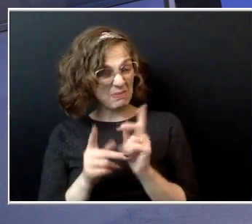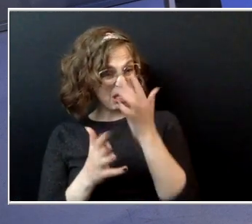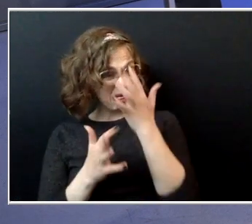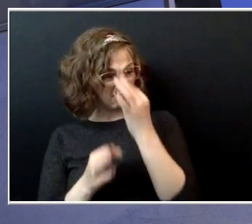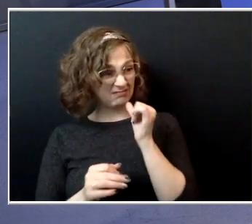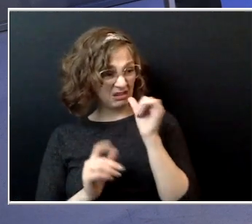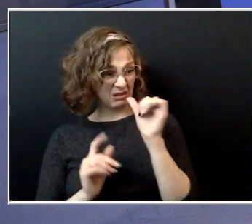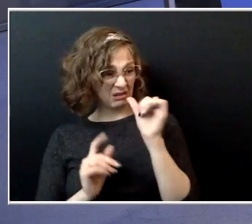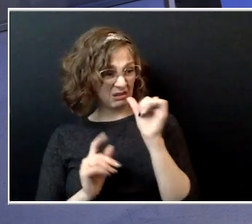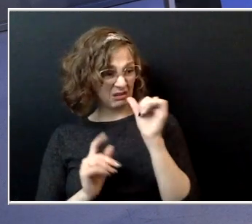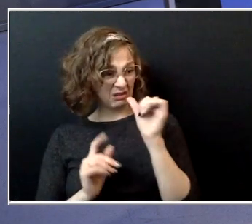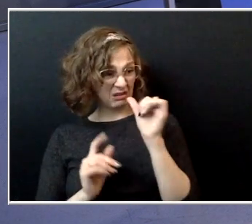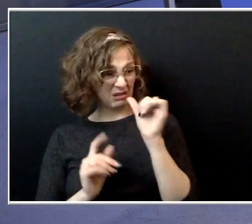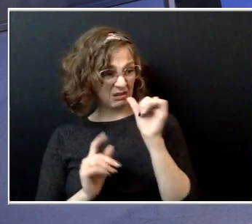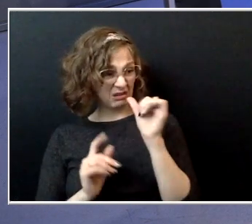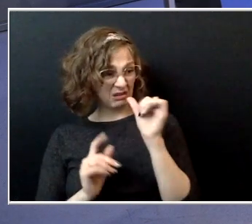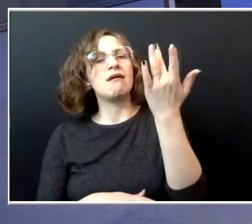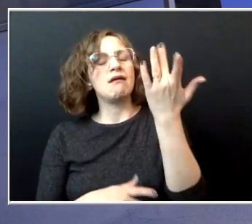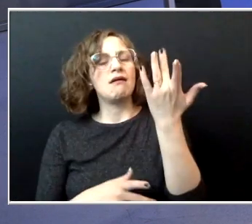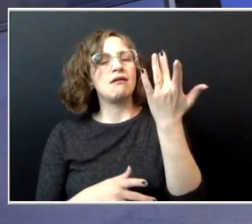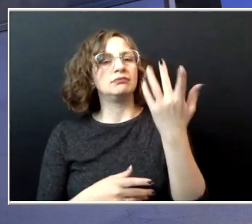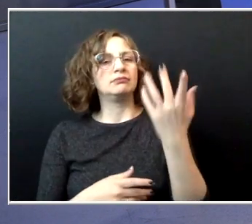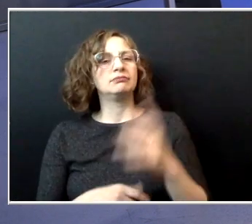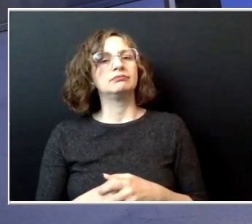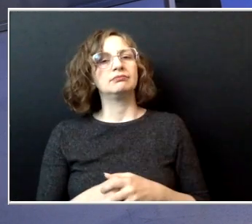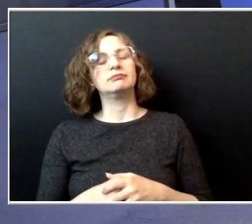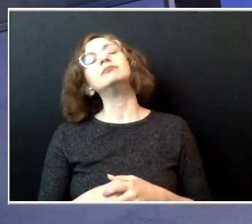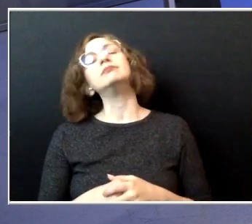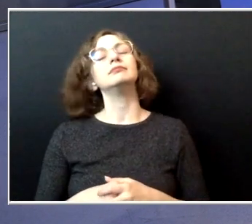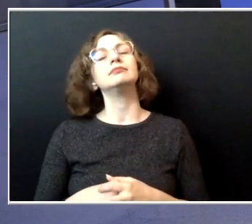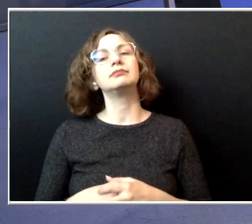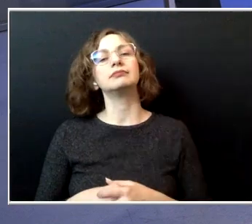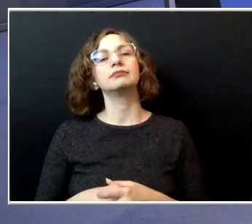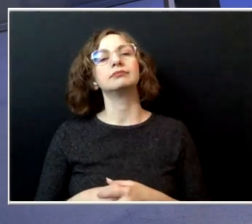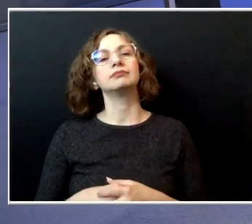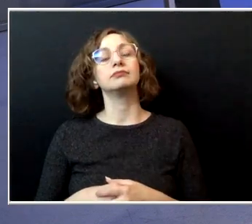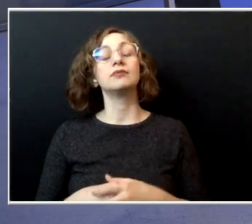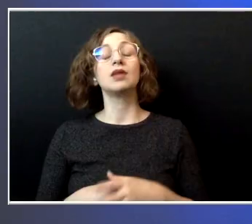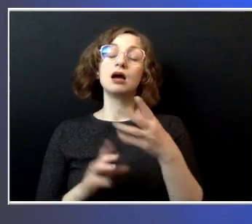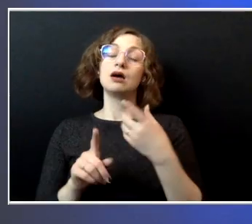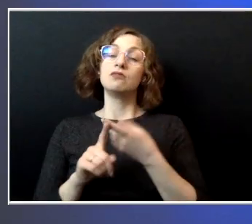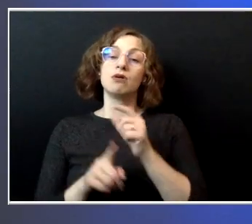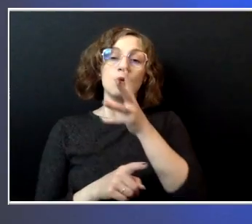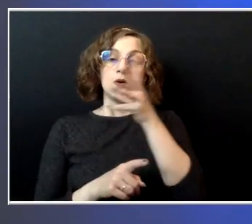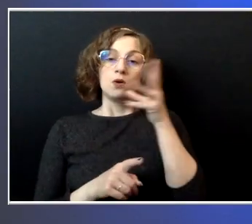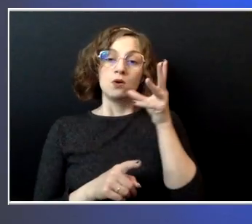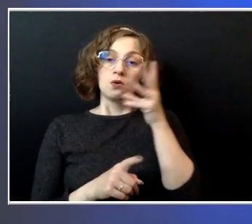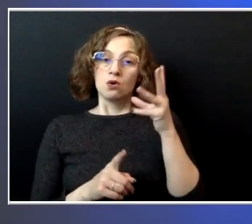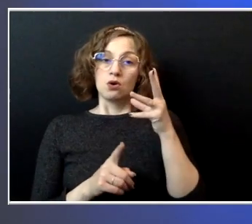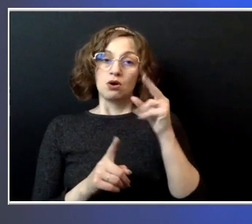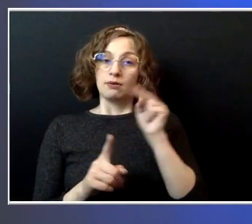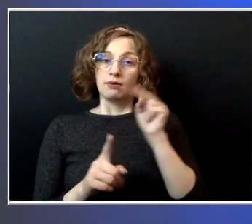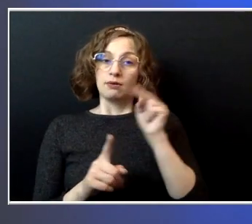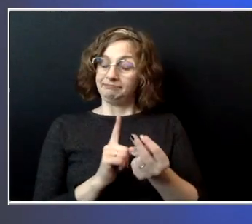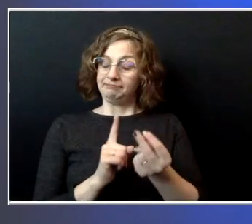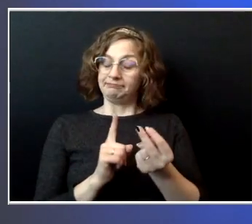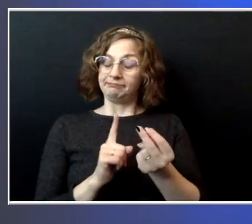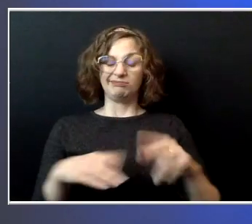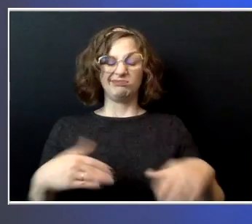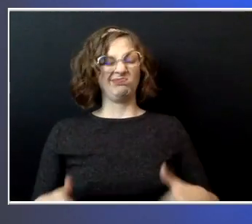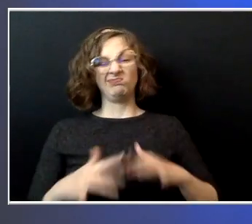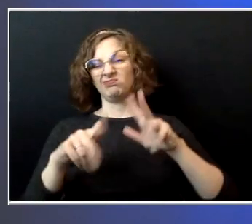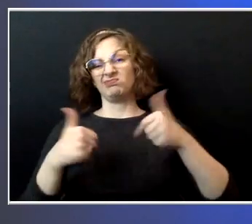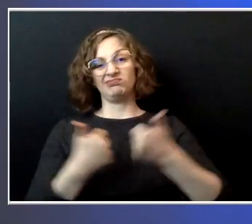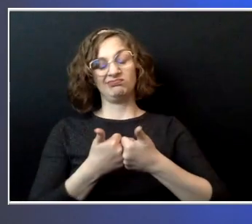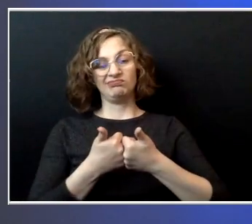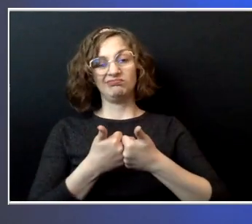is when it comes to maternal care. Yeah, from a rural perspective, it's challenging if you go out there and you're the only